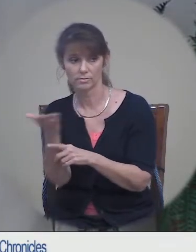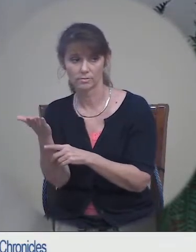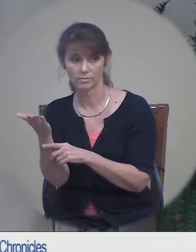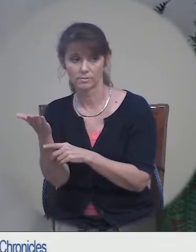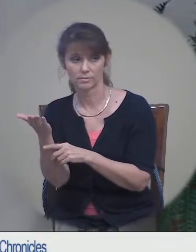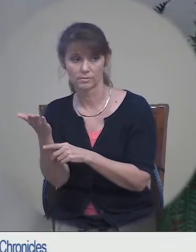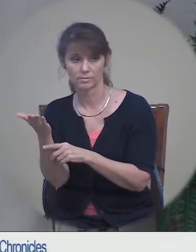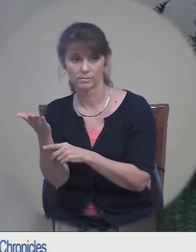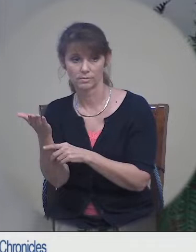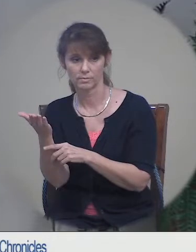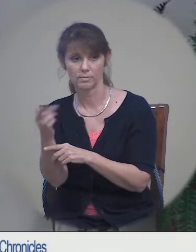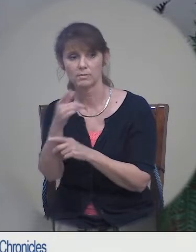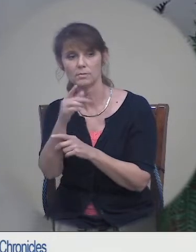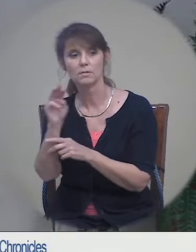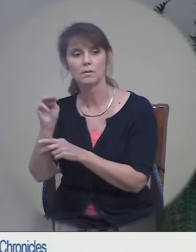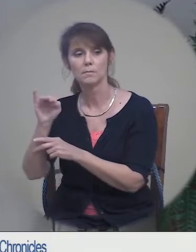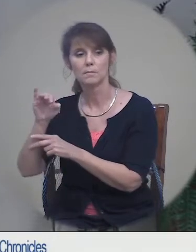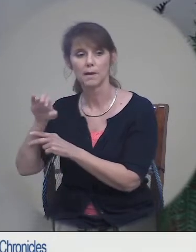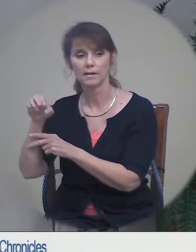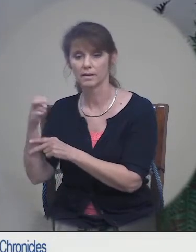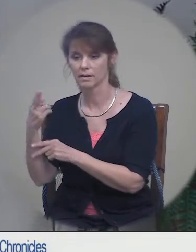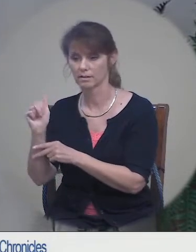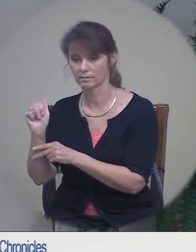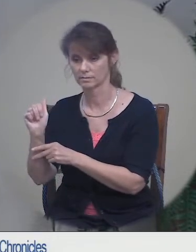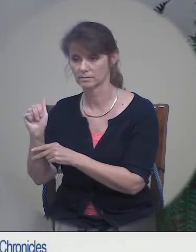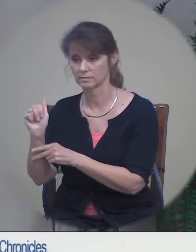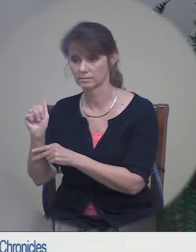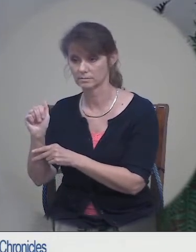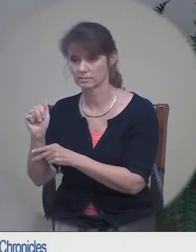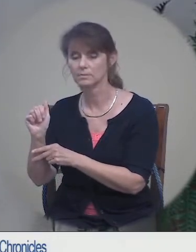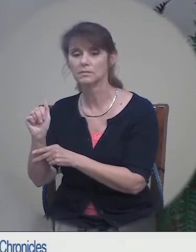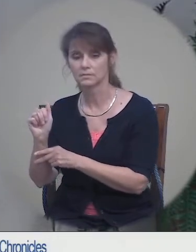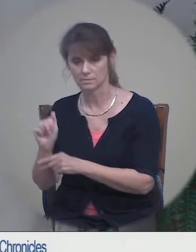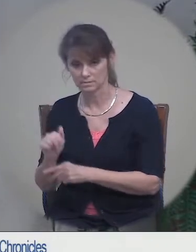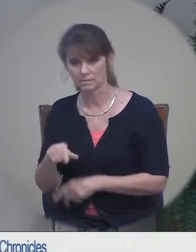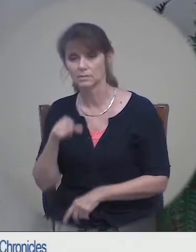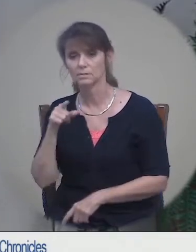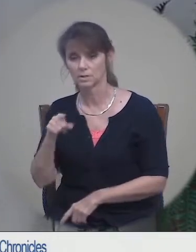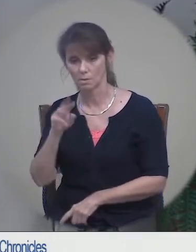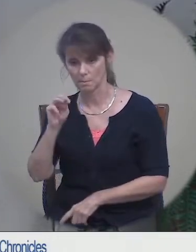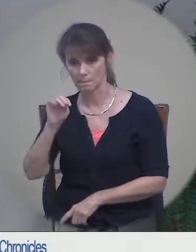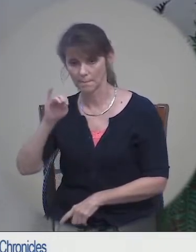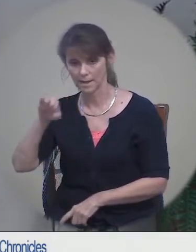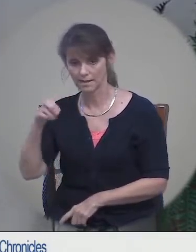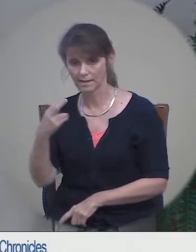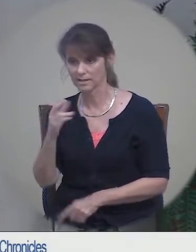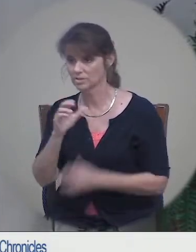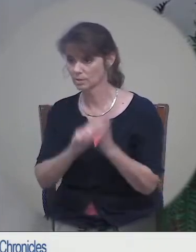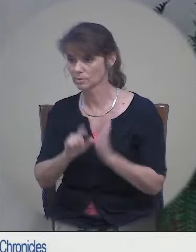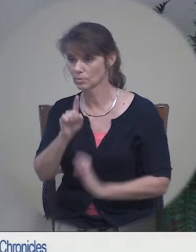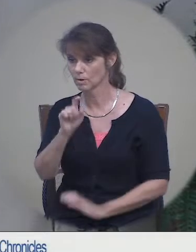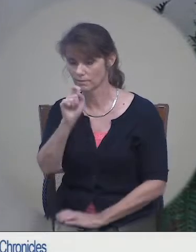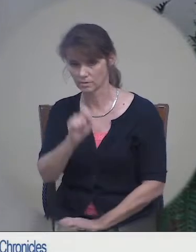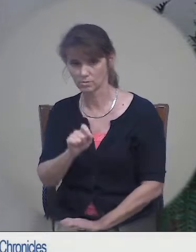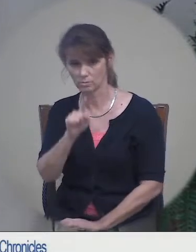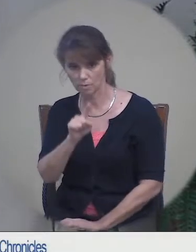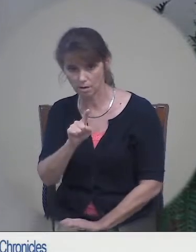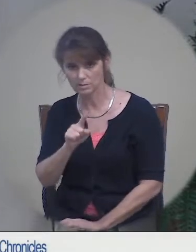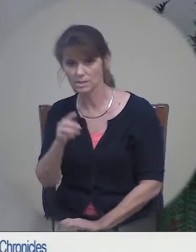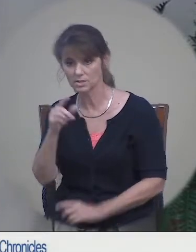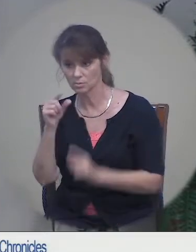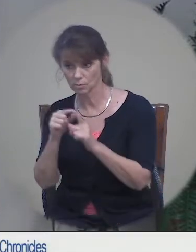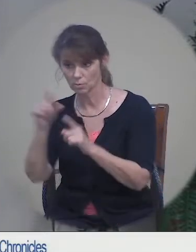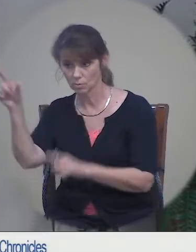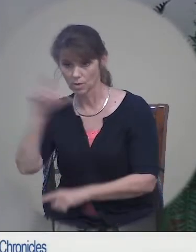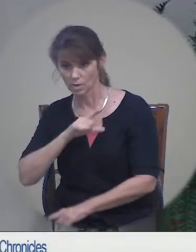Hezekiah? Micah. So we go to Micah chapter 1 and verse 1. Here's what it says. The word of the Lord